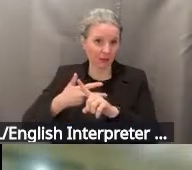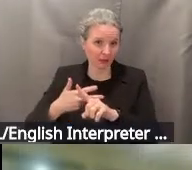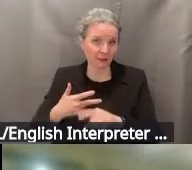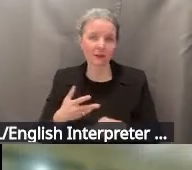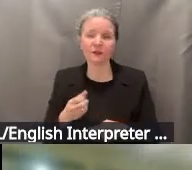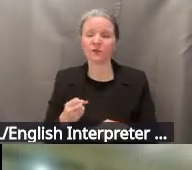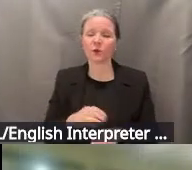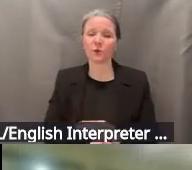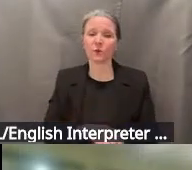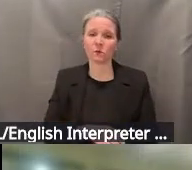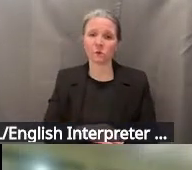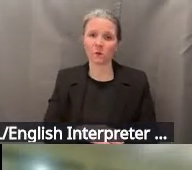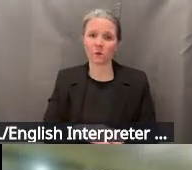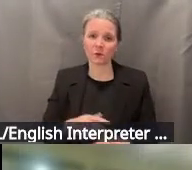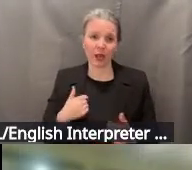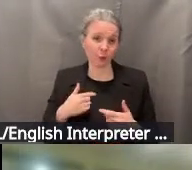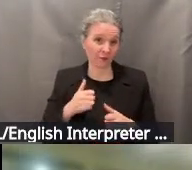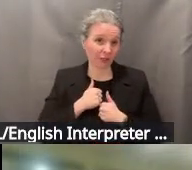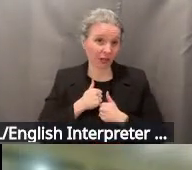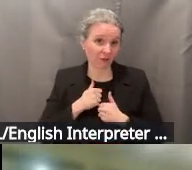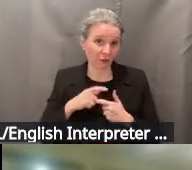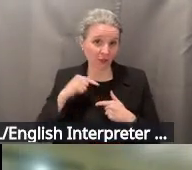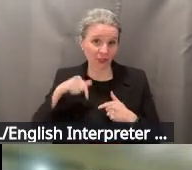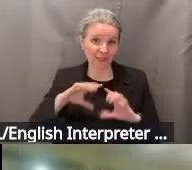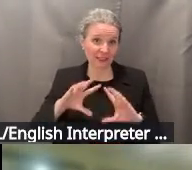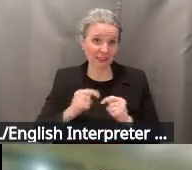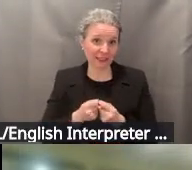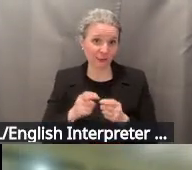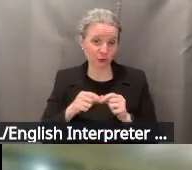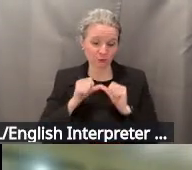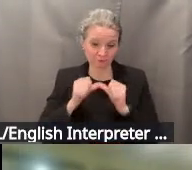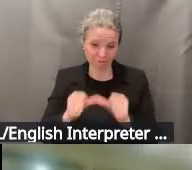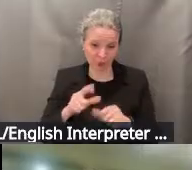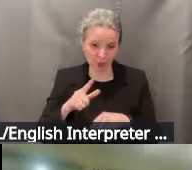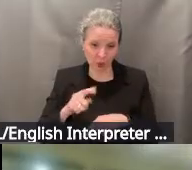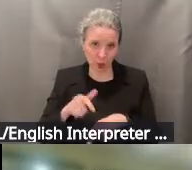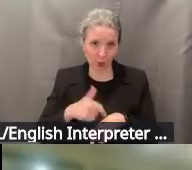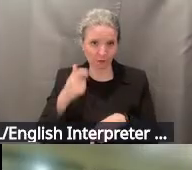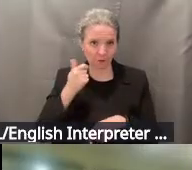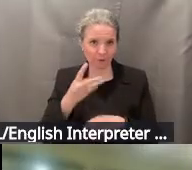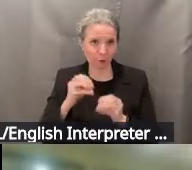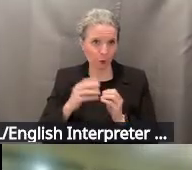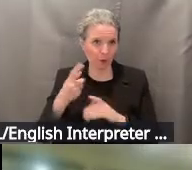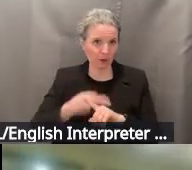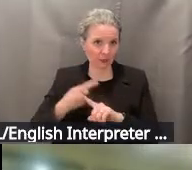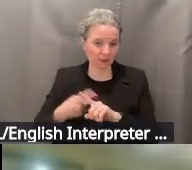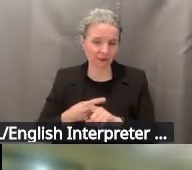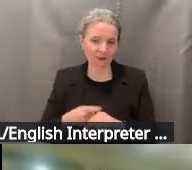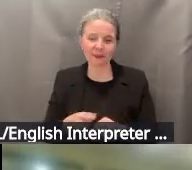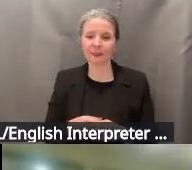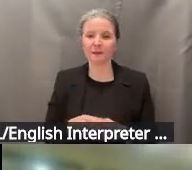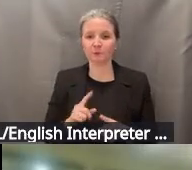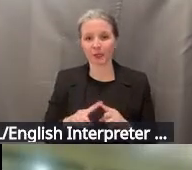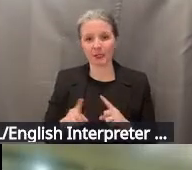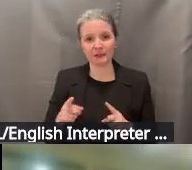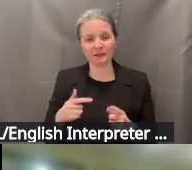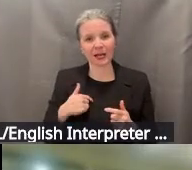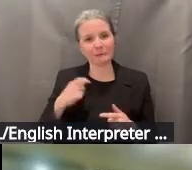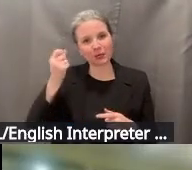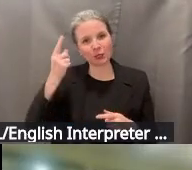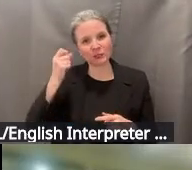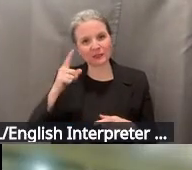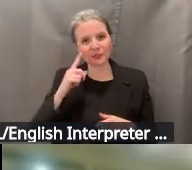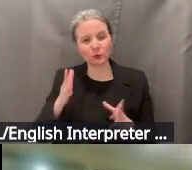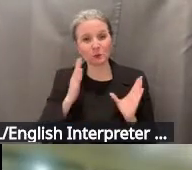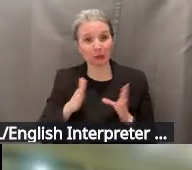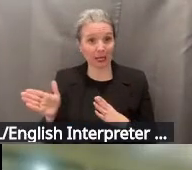so I probably would have loved for this team to stay together for a few more months. But I understand this was